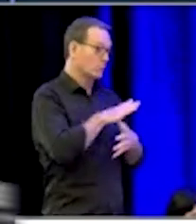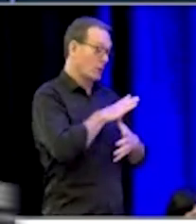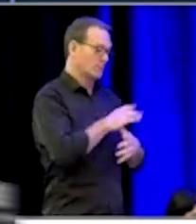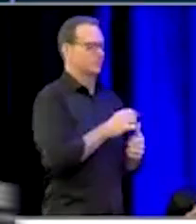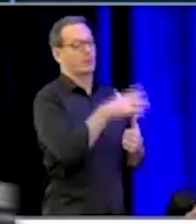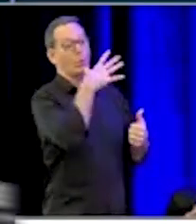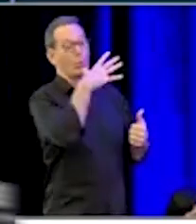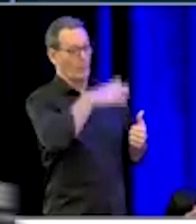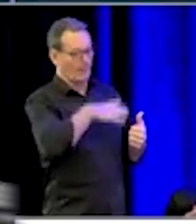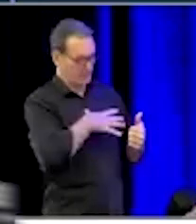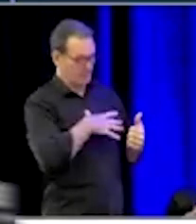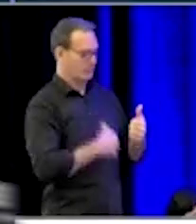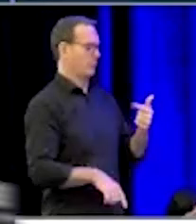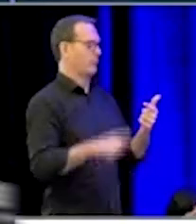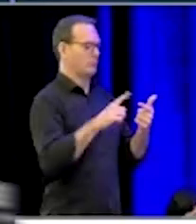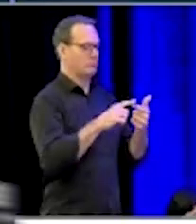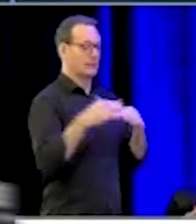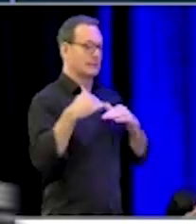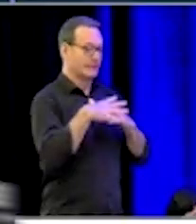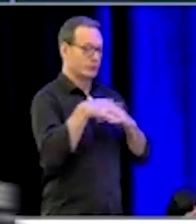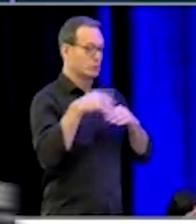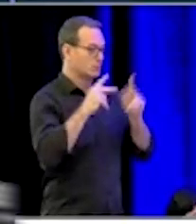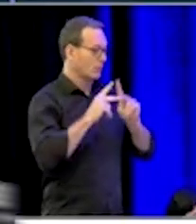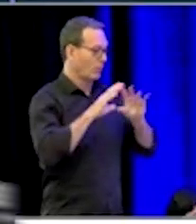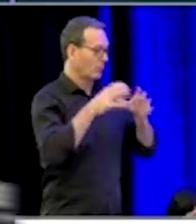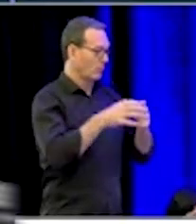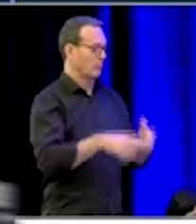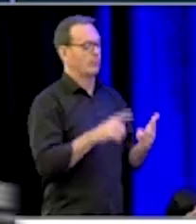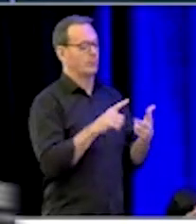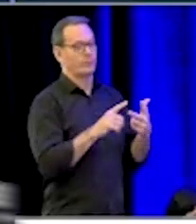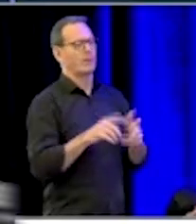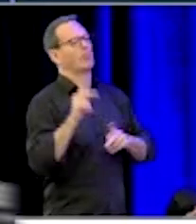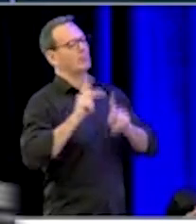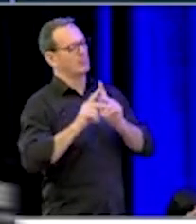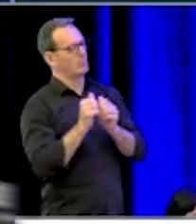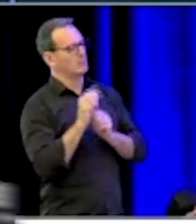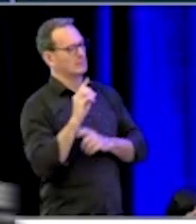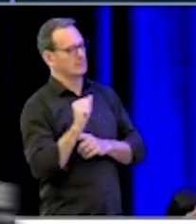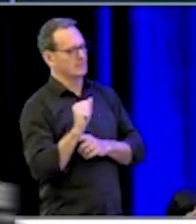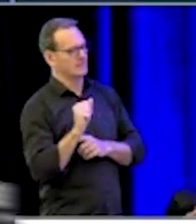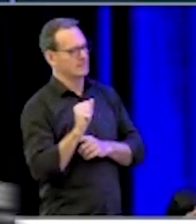women, Indigenous people, and people with disabilities.